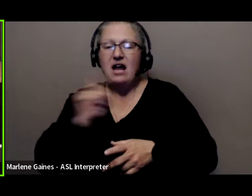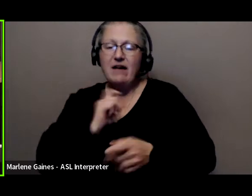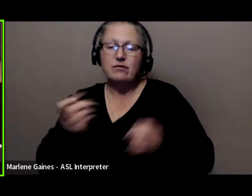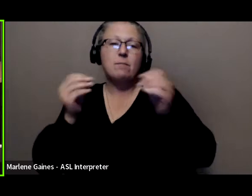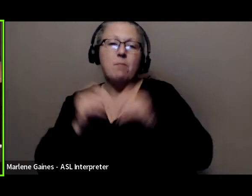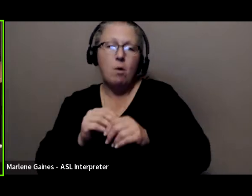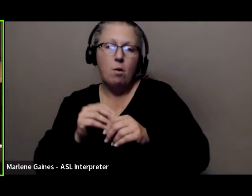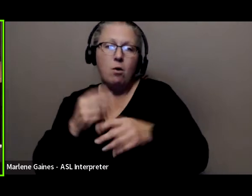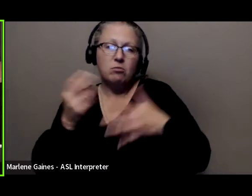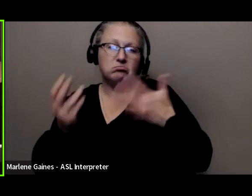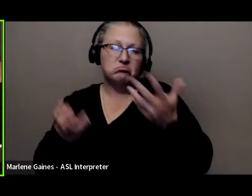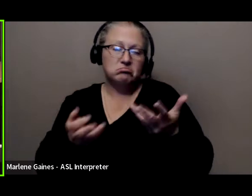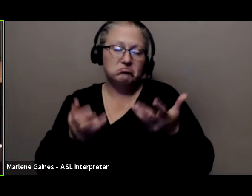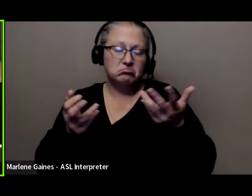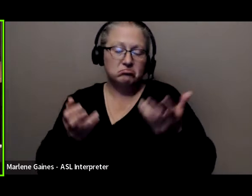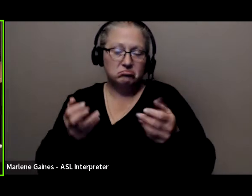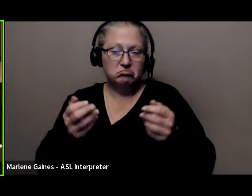more